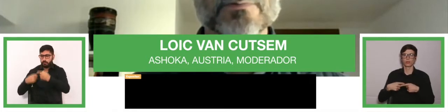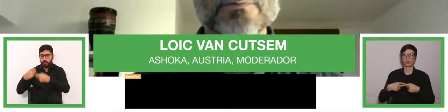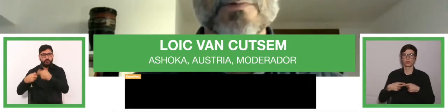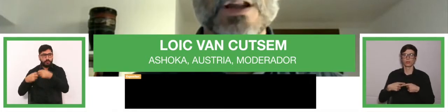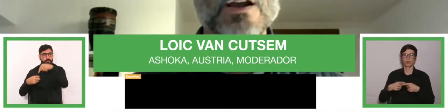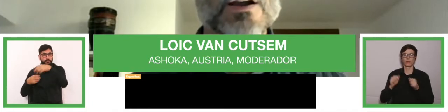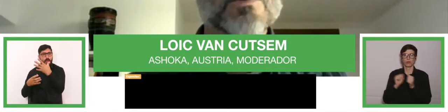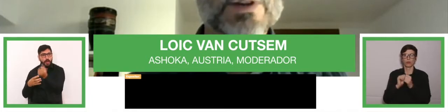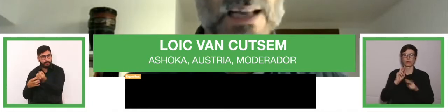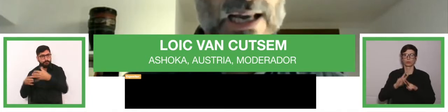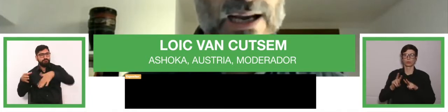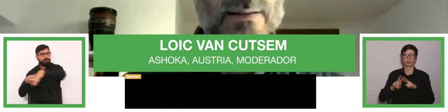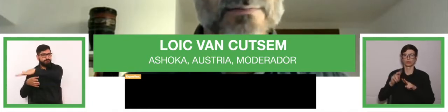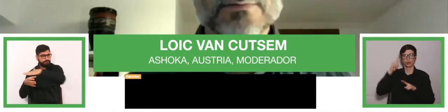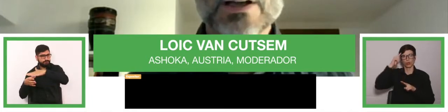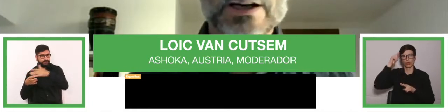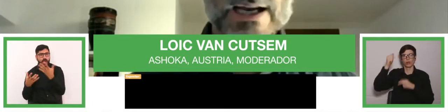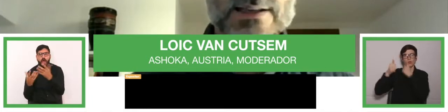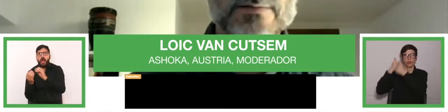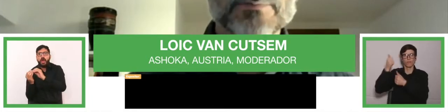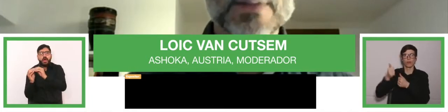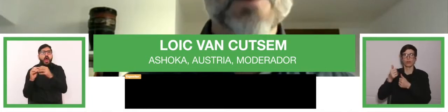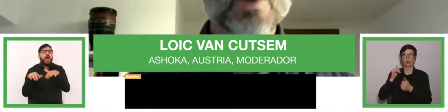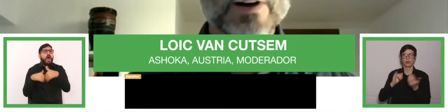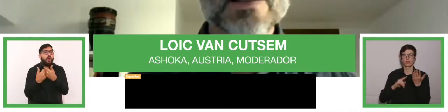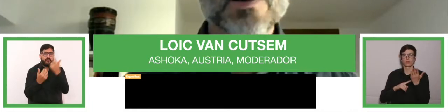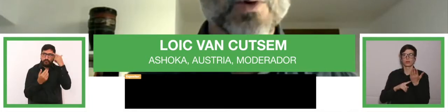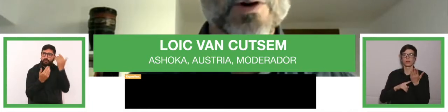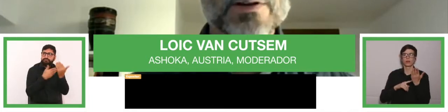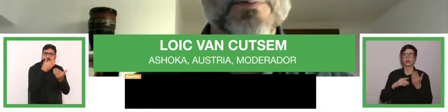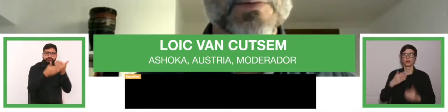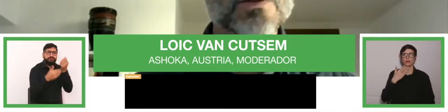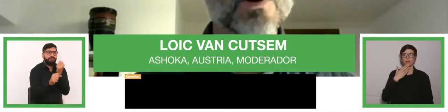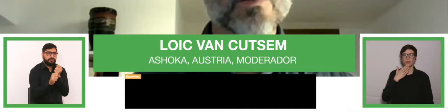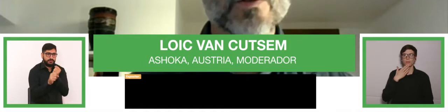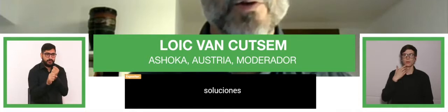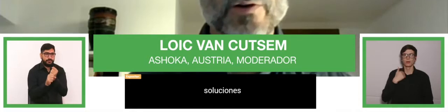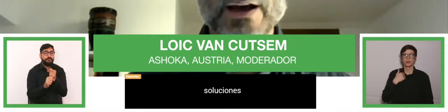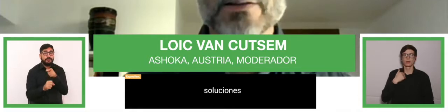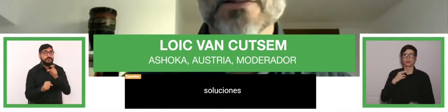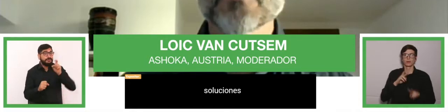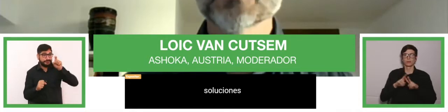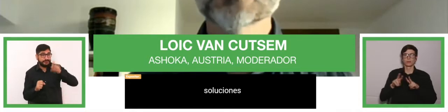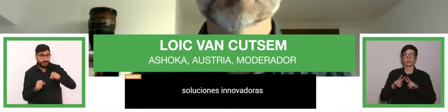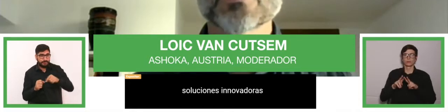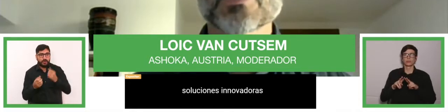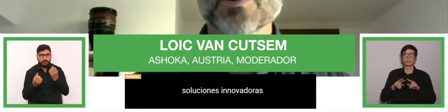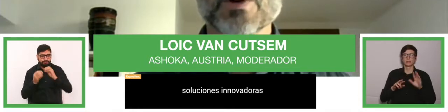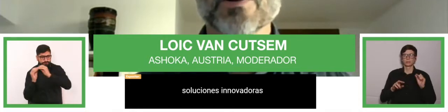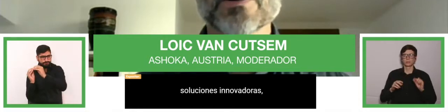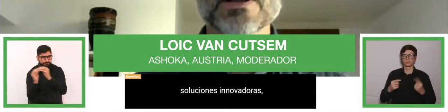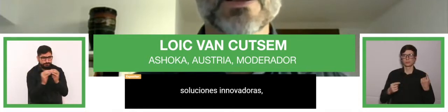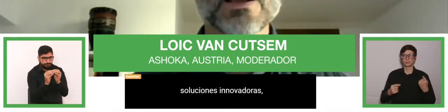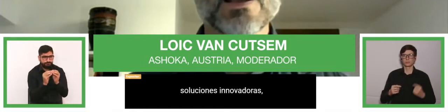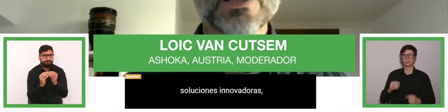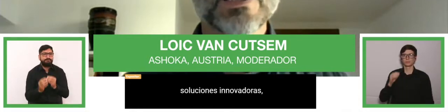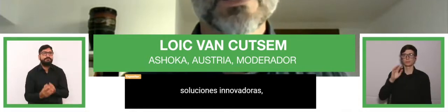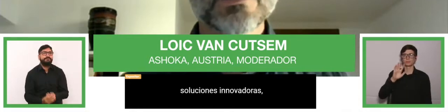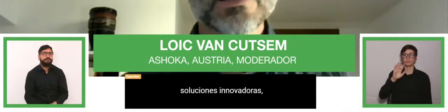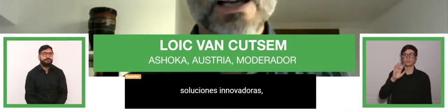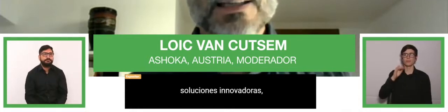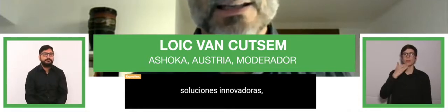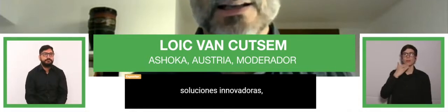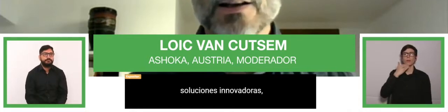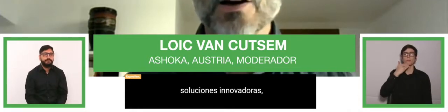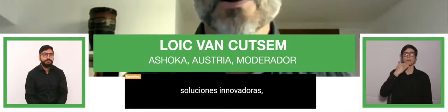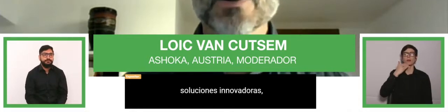solutions. We select, connect, and provide support to over 4,000 social entrepreneurs